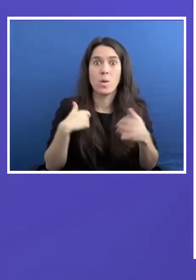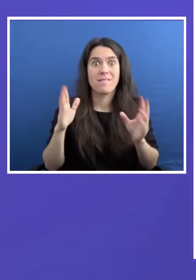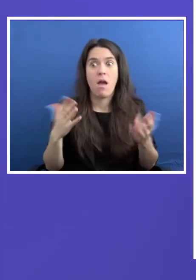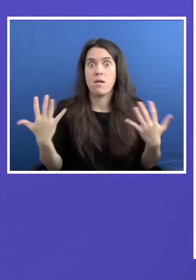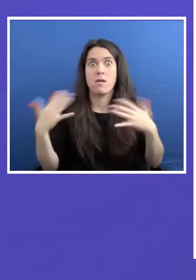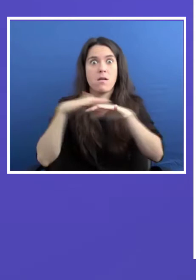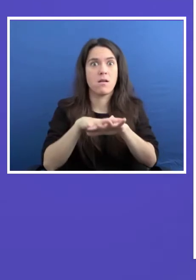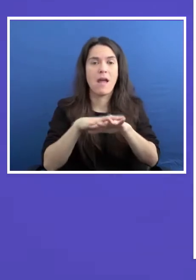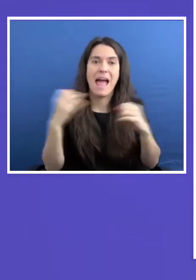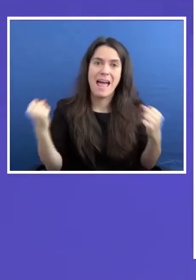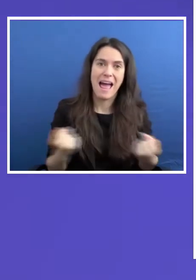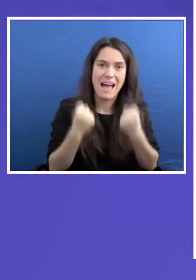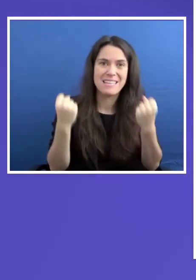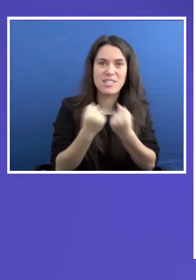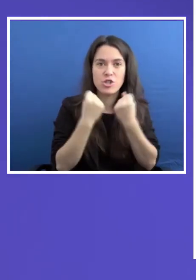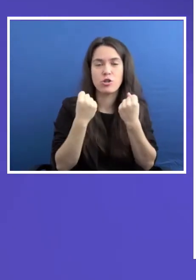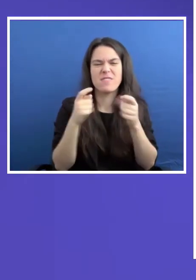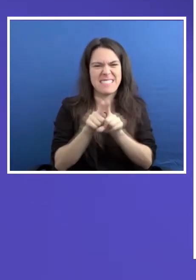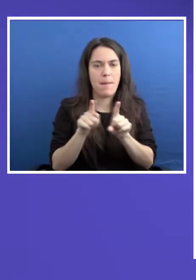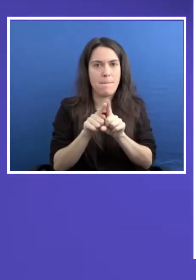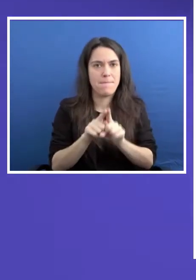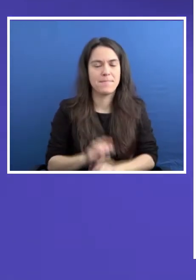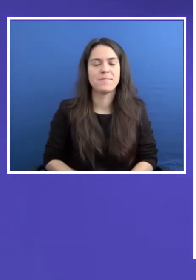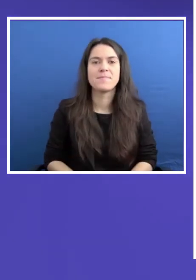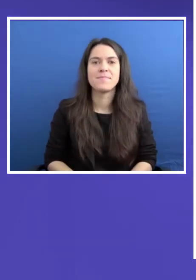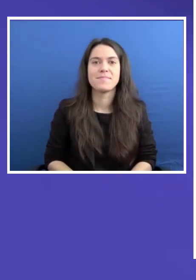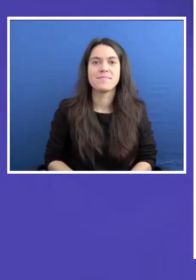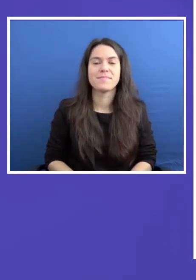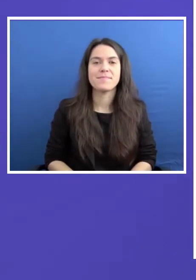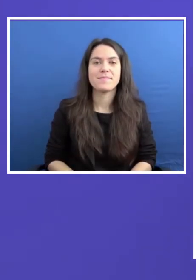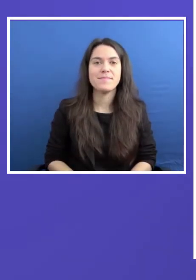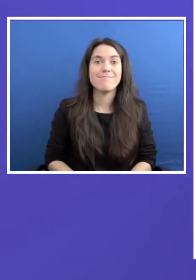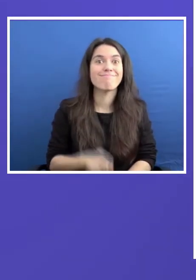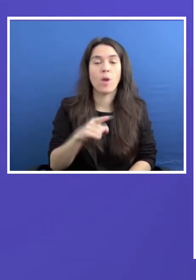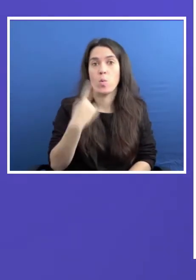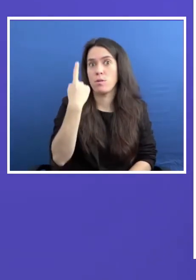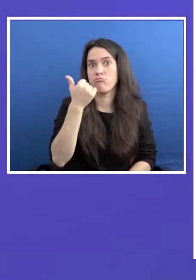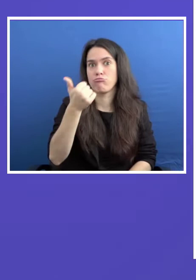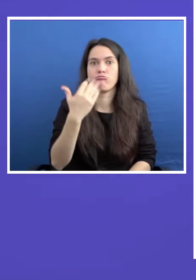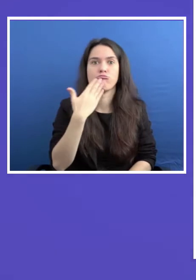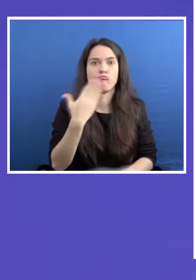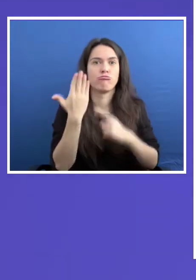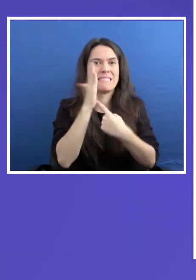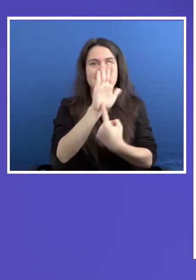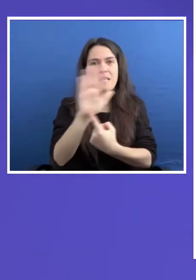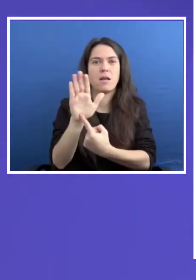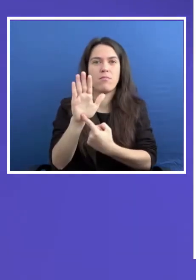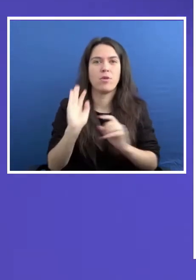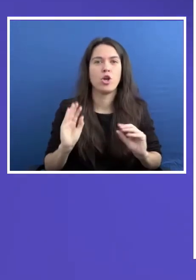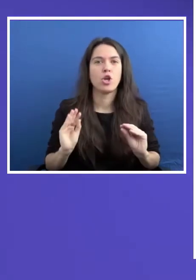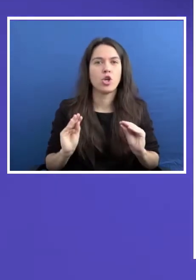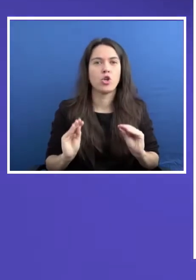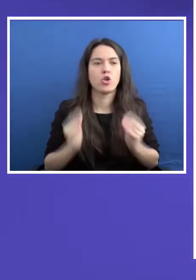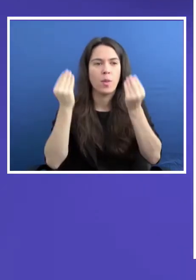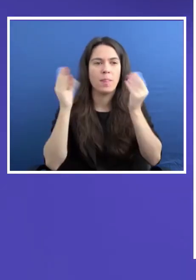for the same vision. And here I would like to mention a good example, as is the Youth Beijing platform, which I see as